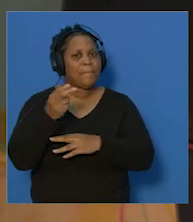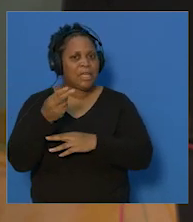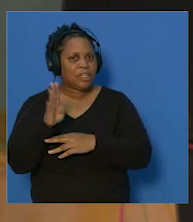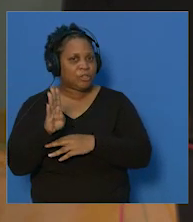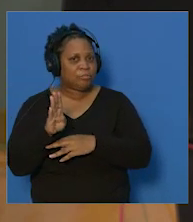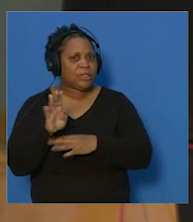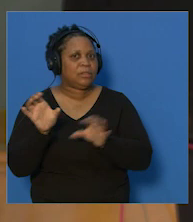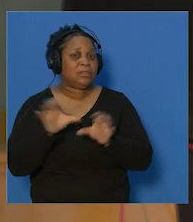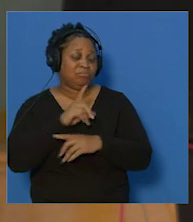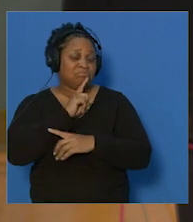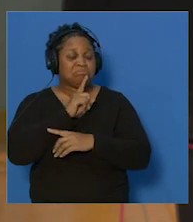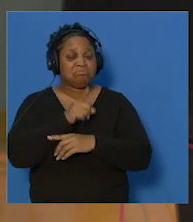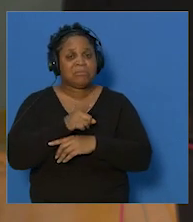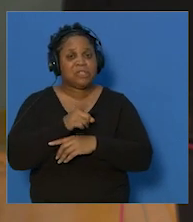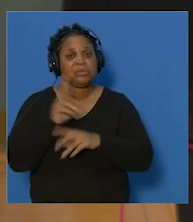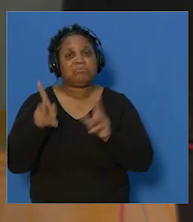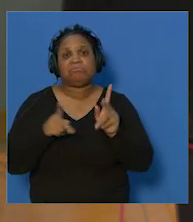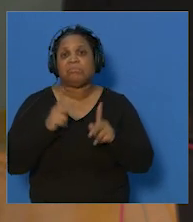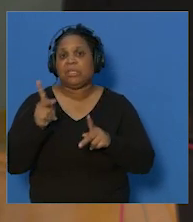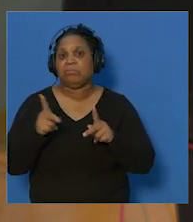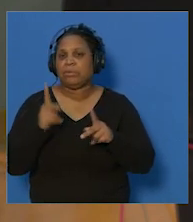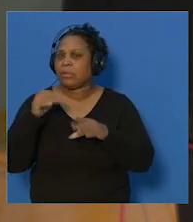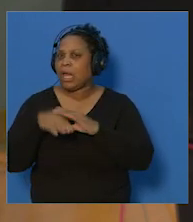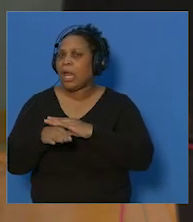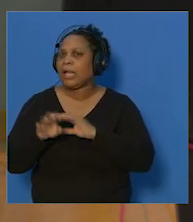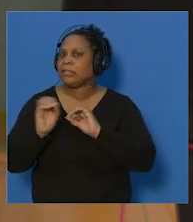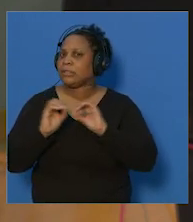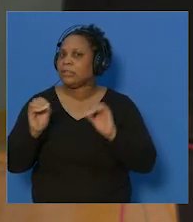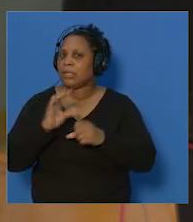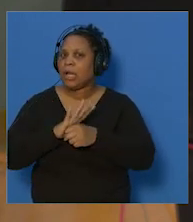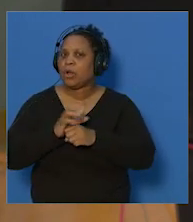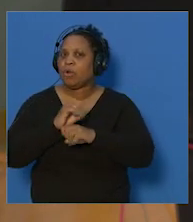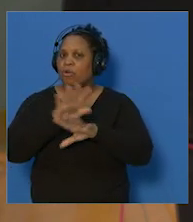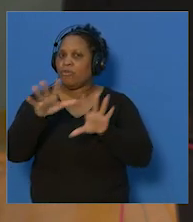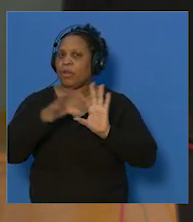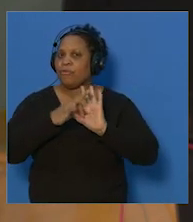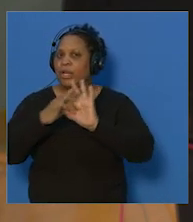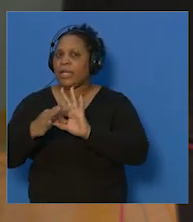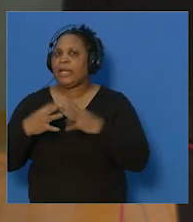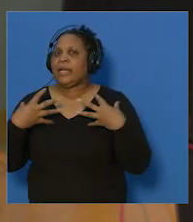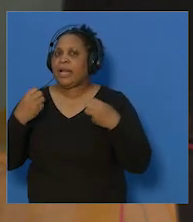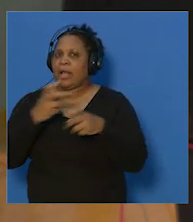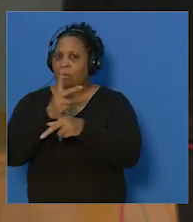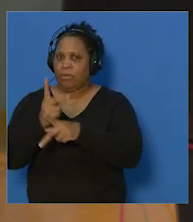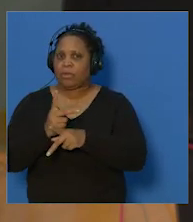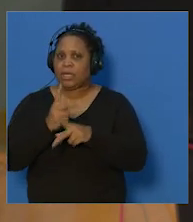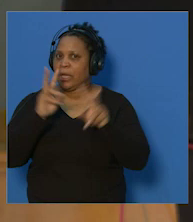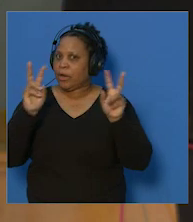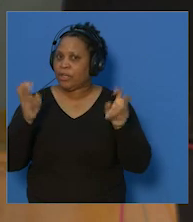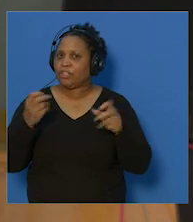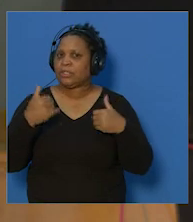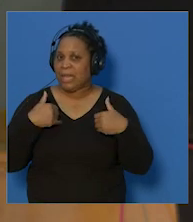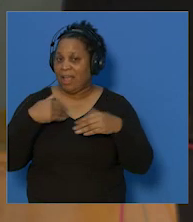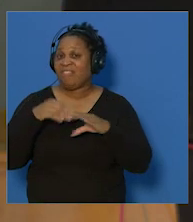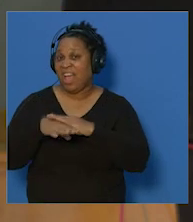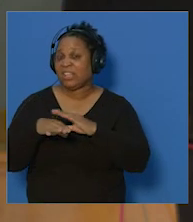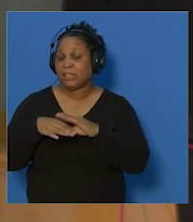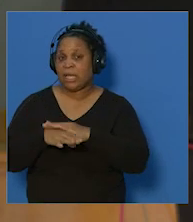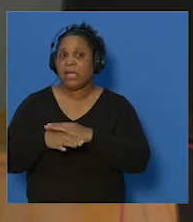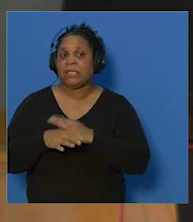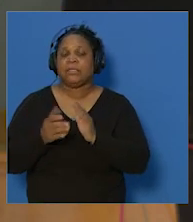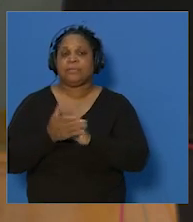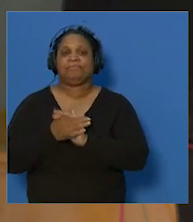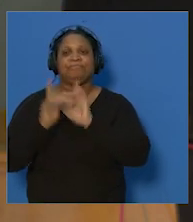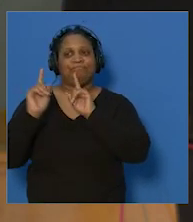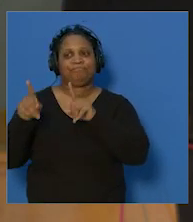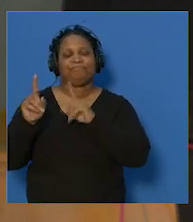done to ensure that individuals will be able to access non-COVID-19 related healthcare issues and have that access? I think, Aaron,